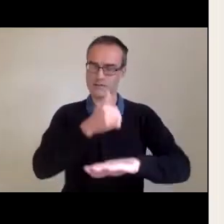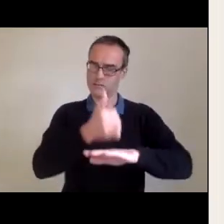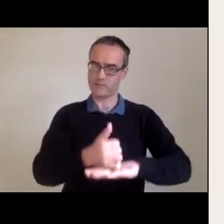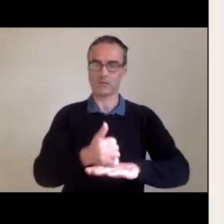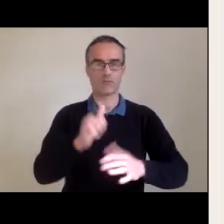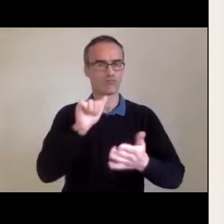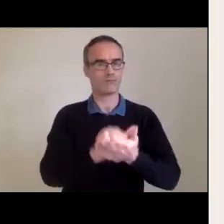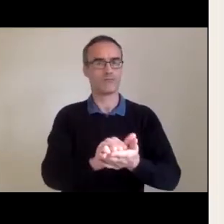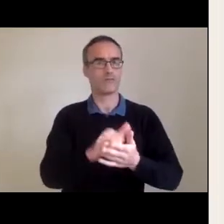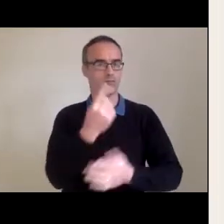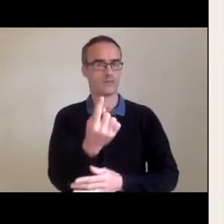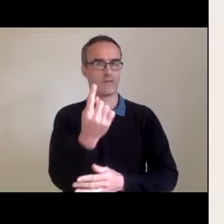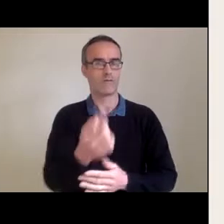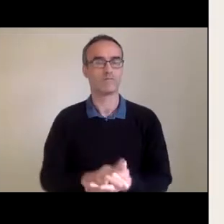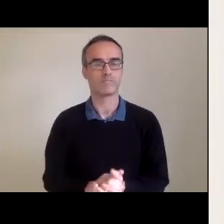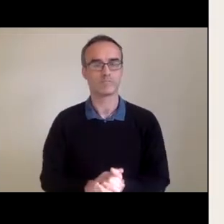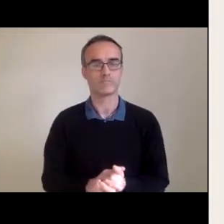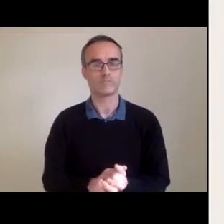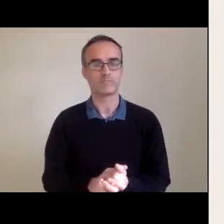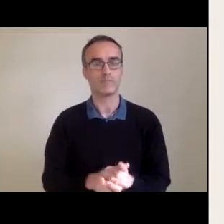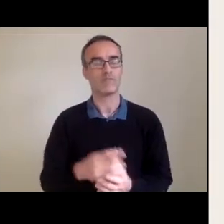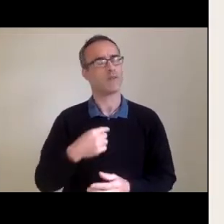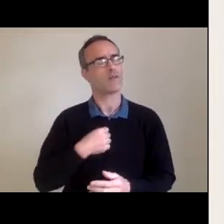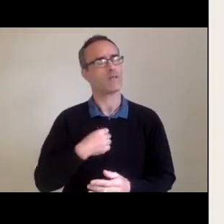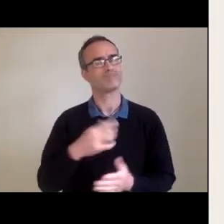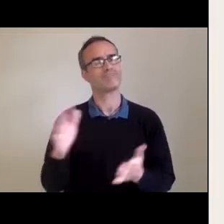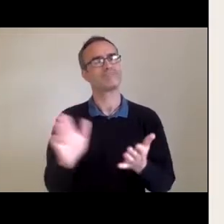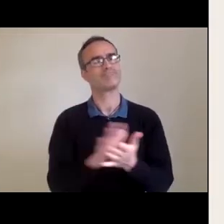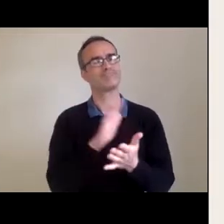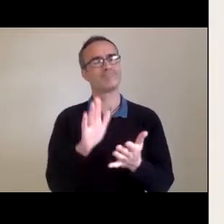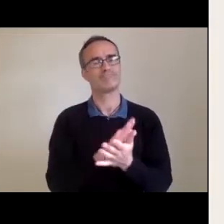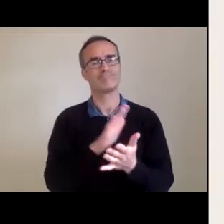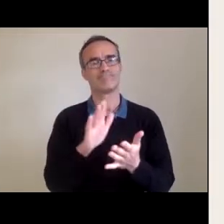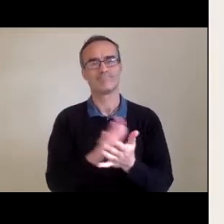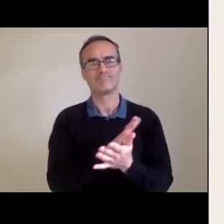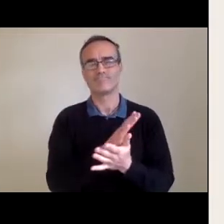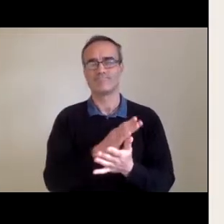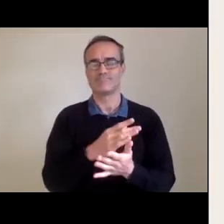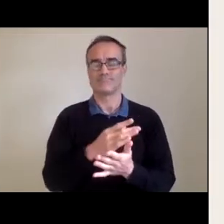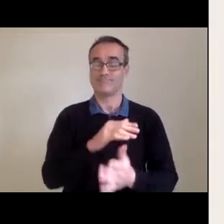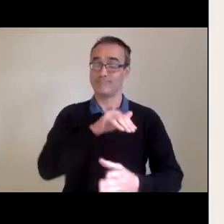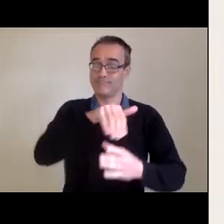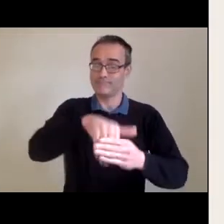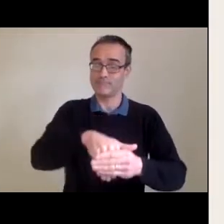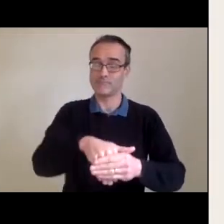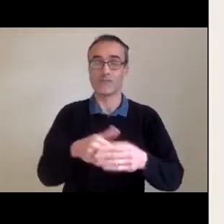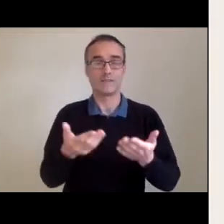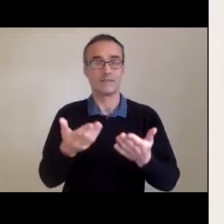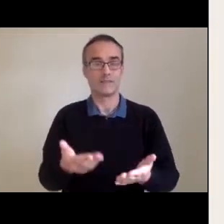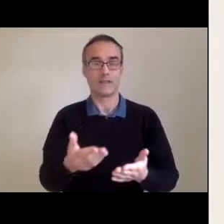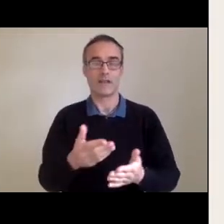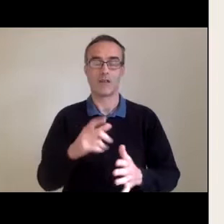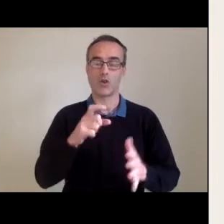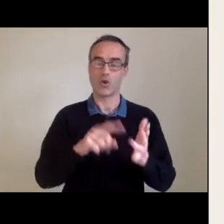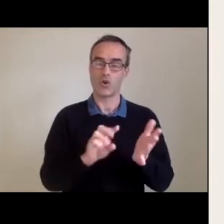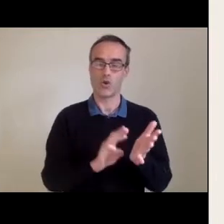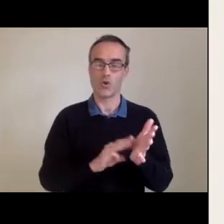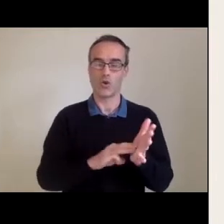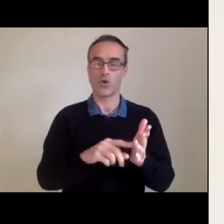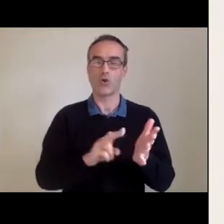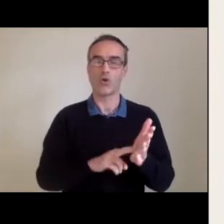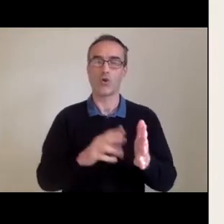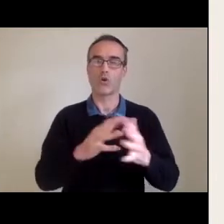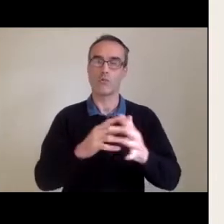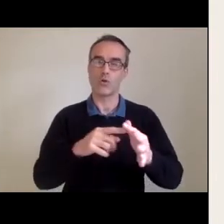them. And I am absolutely honoured to be part of today's Commonwealth Chemistry launch and a